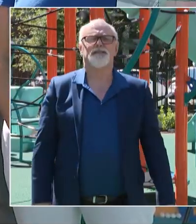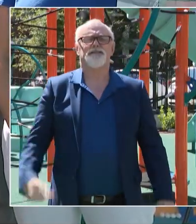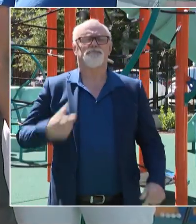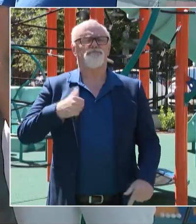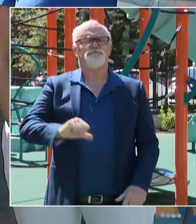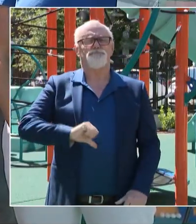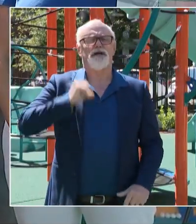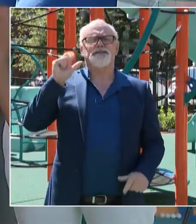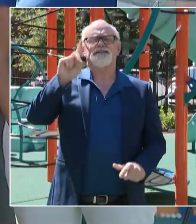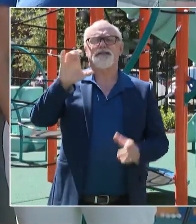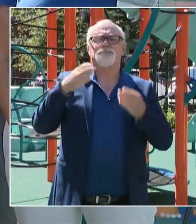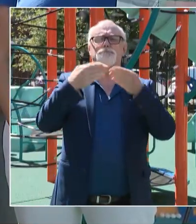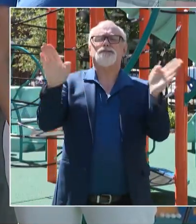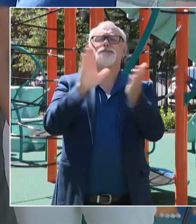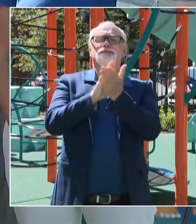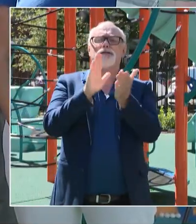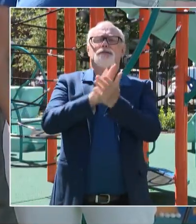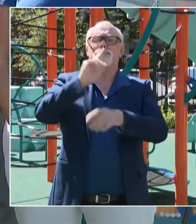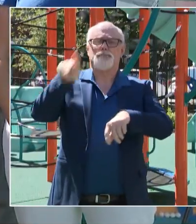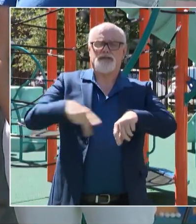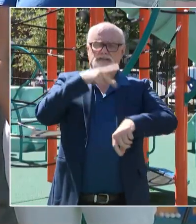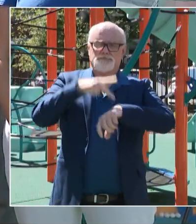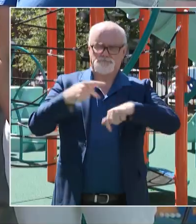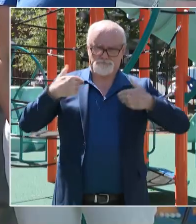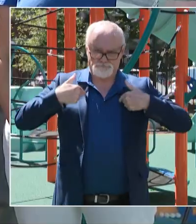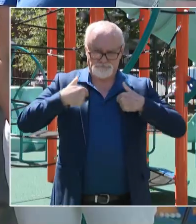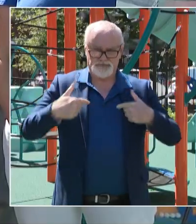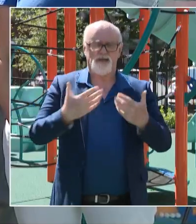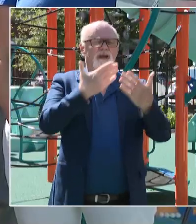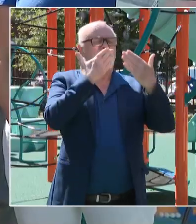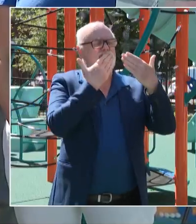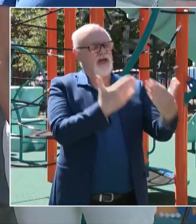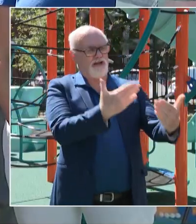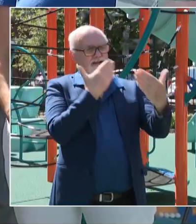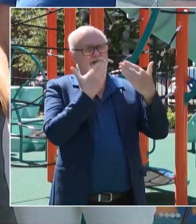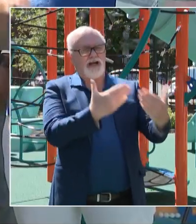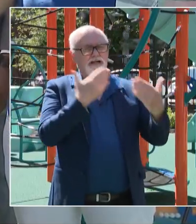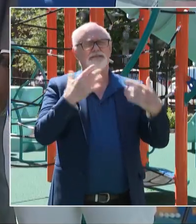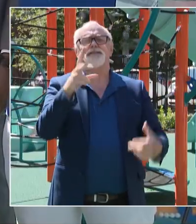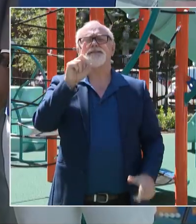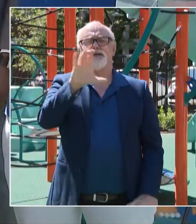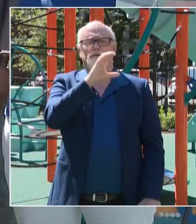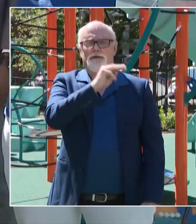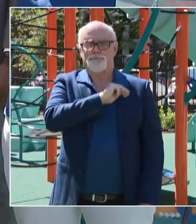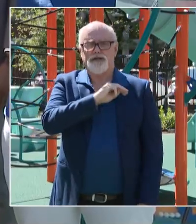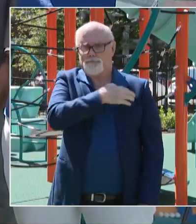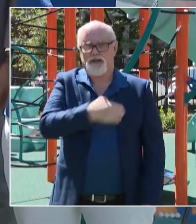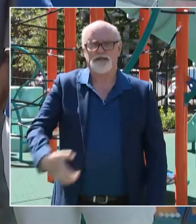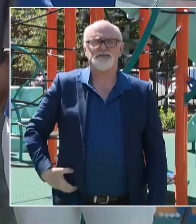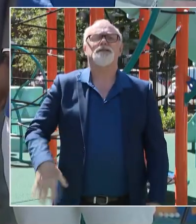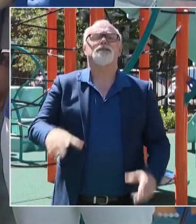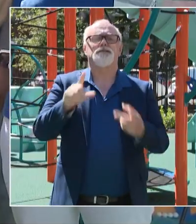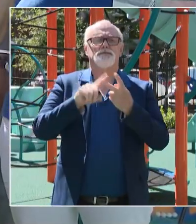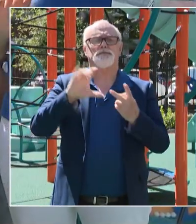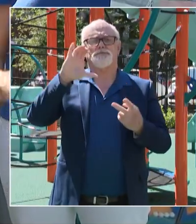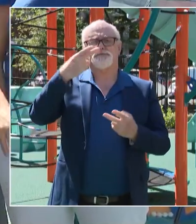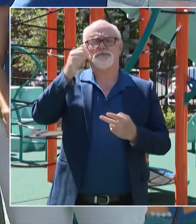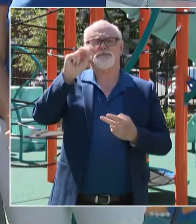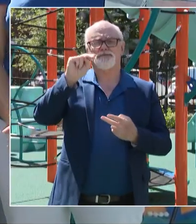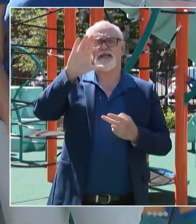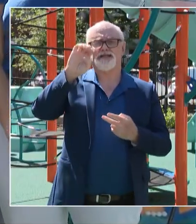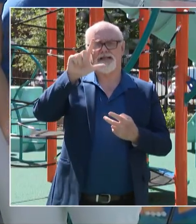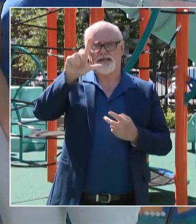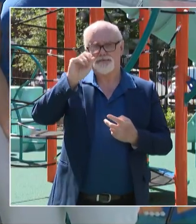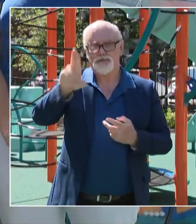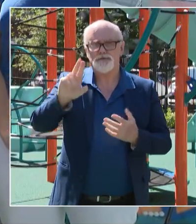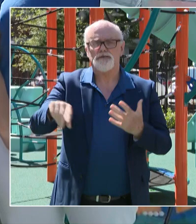I want to say thank you to Mayor Bowser, Chancellor Farabee, and the rest of our city's leaders for joining us and supporting us on an extra special day.